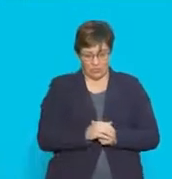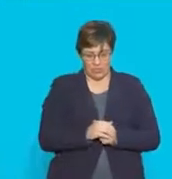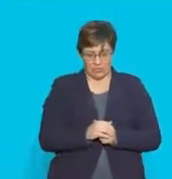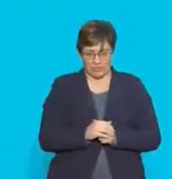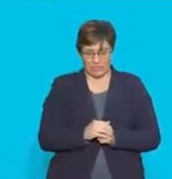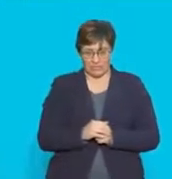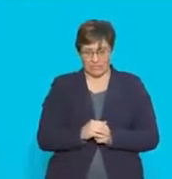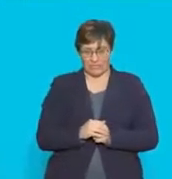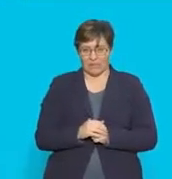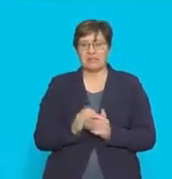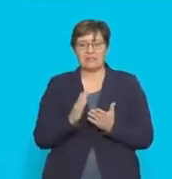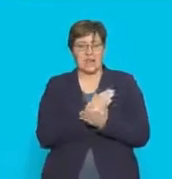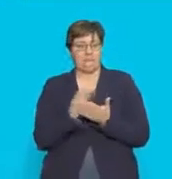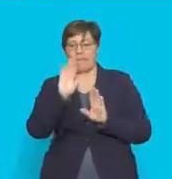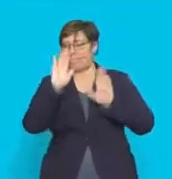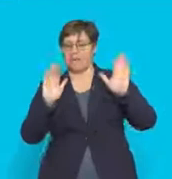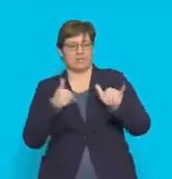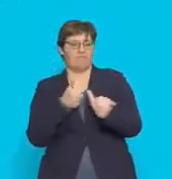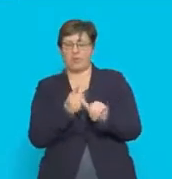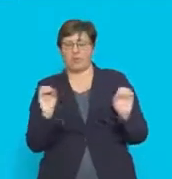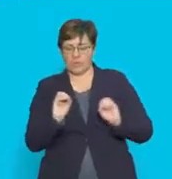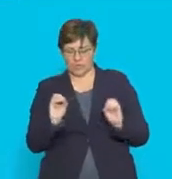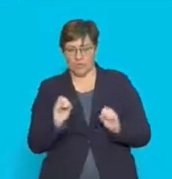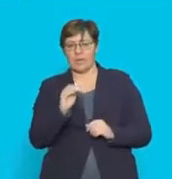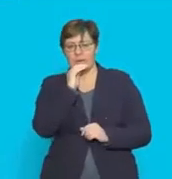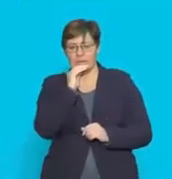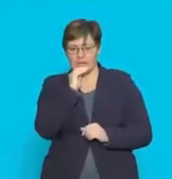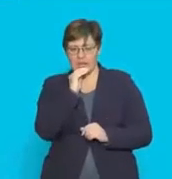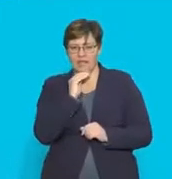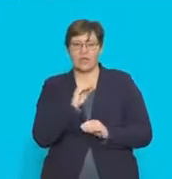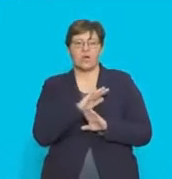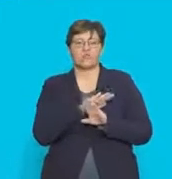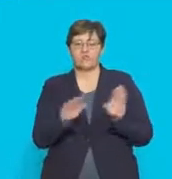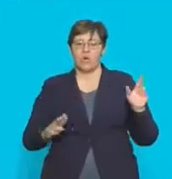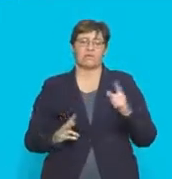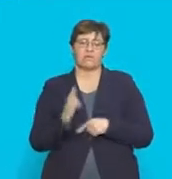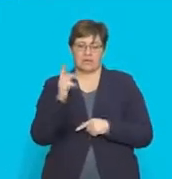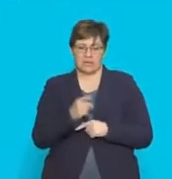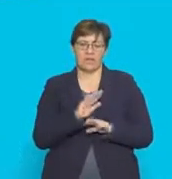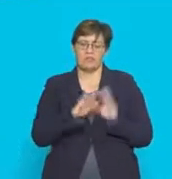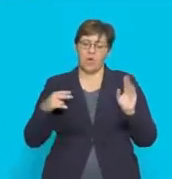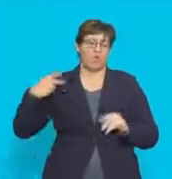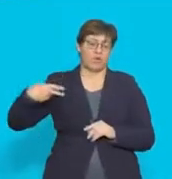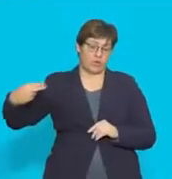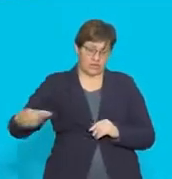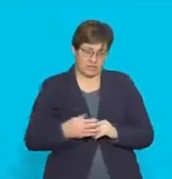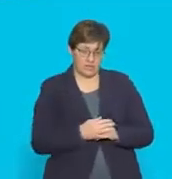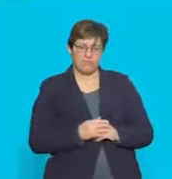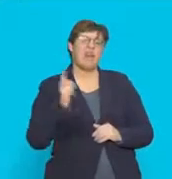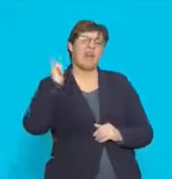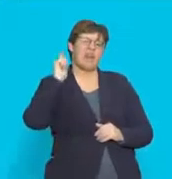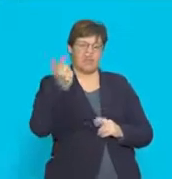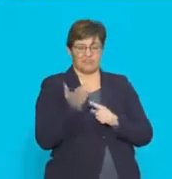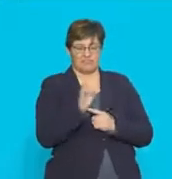not adhere to the pattern, which is what we call the non-terminating and non-recurring, but we'll look at that at a later